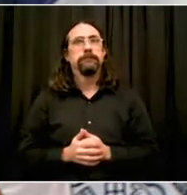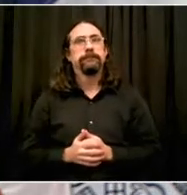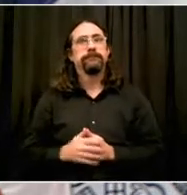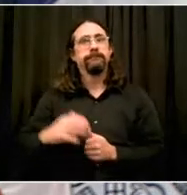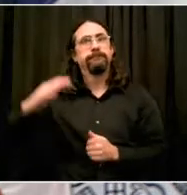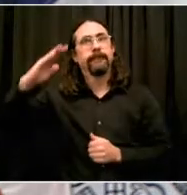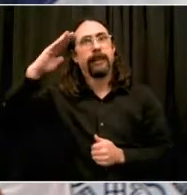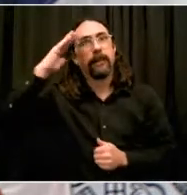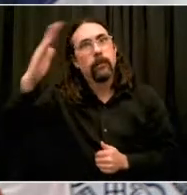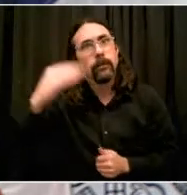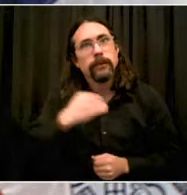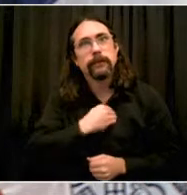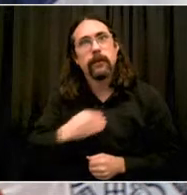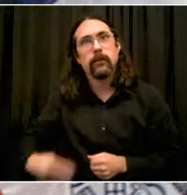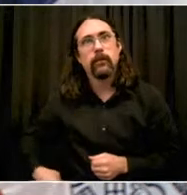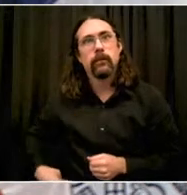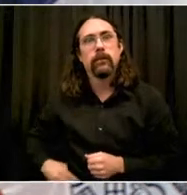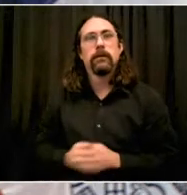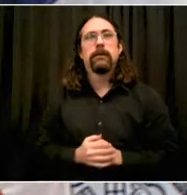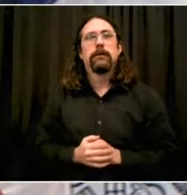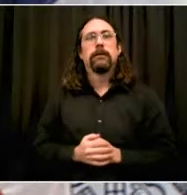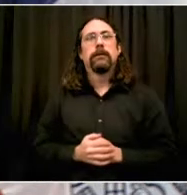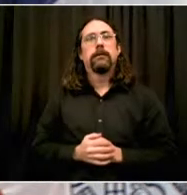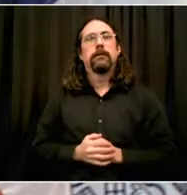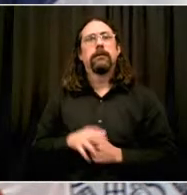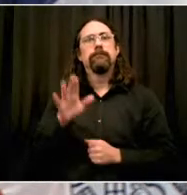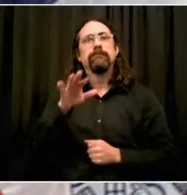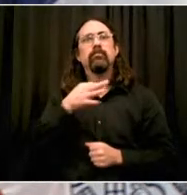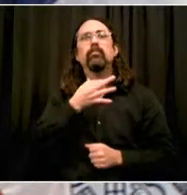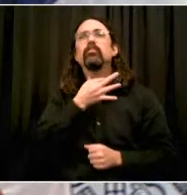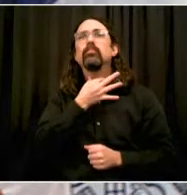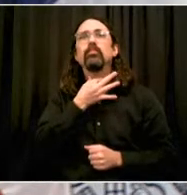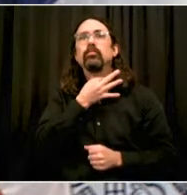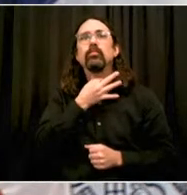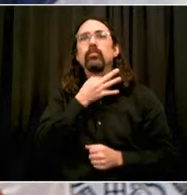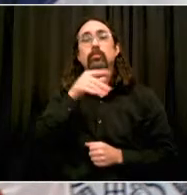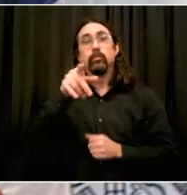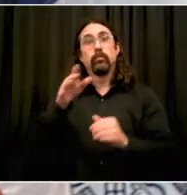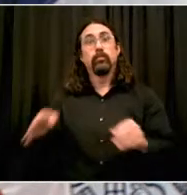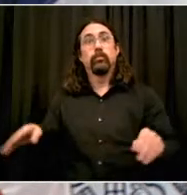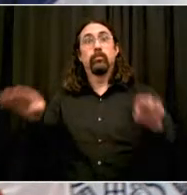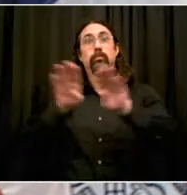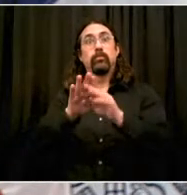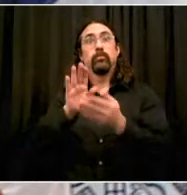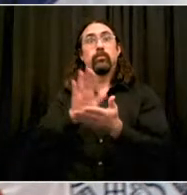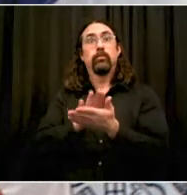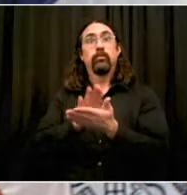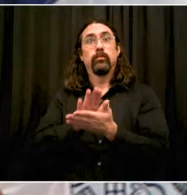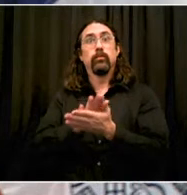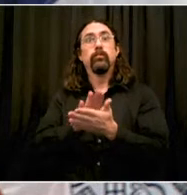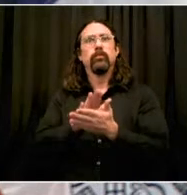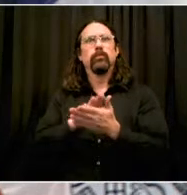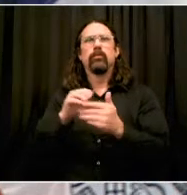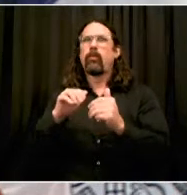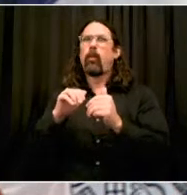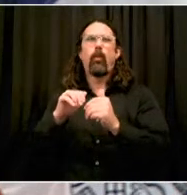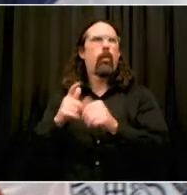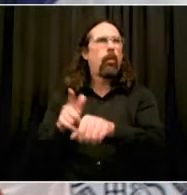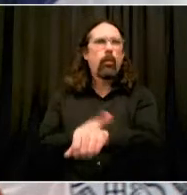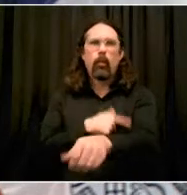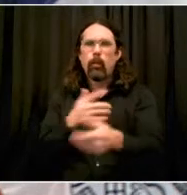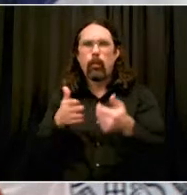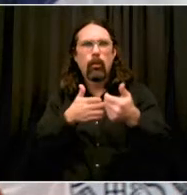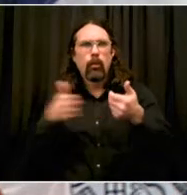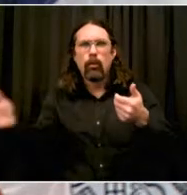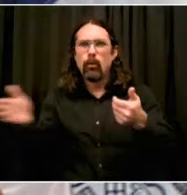last. We keep hearing that this is temporary, but we're also hearing that the requirements to reopen are still being developed.